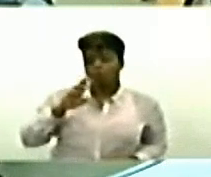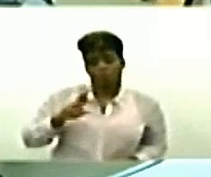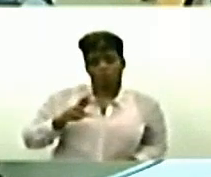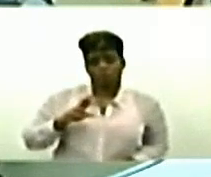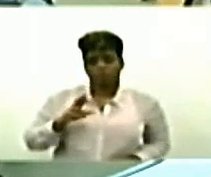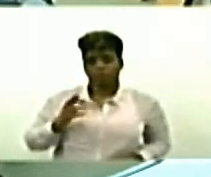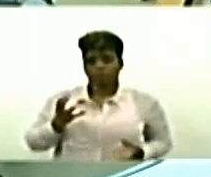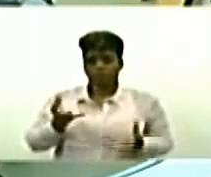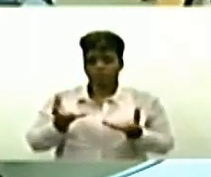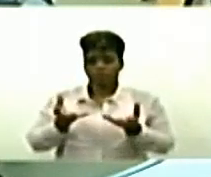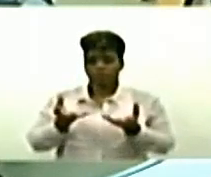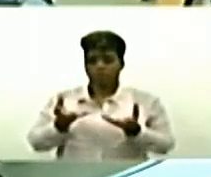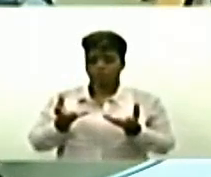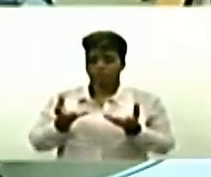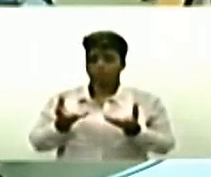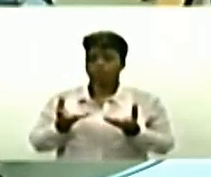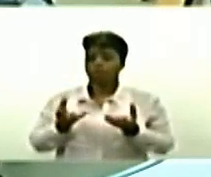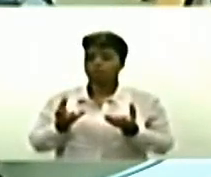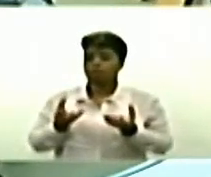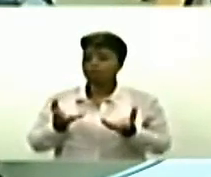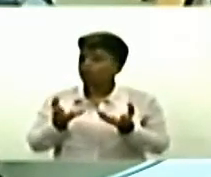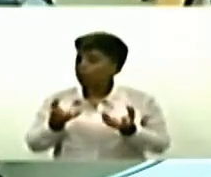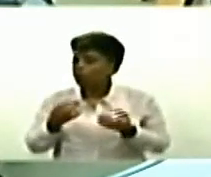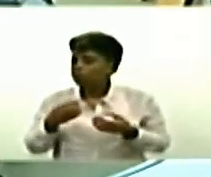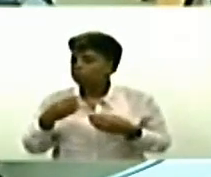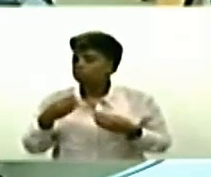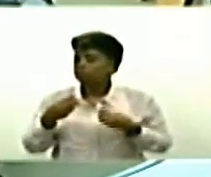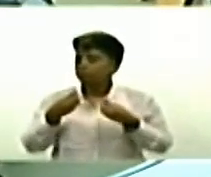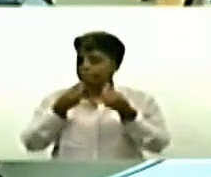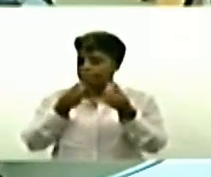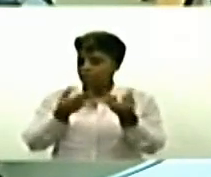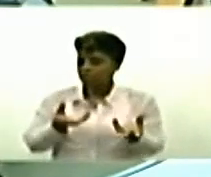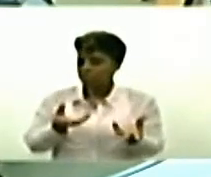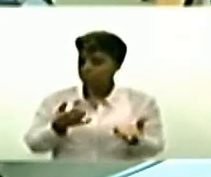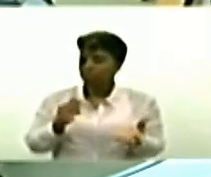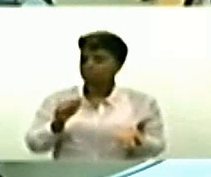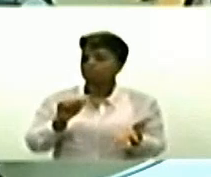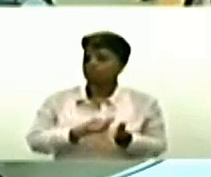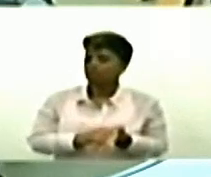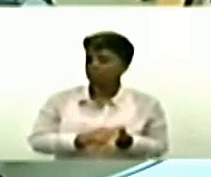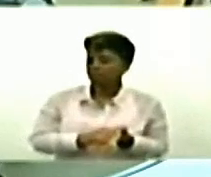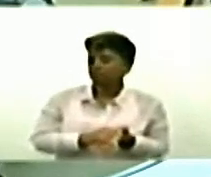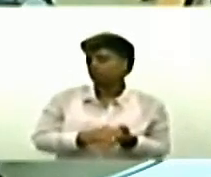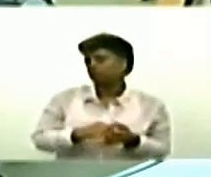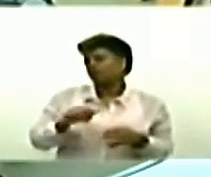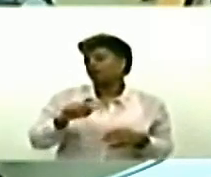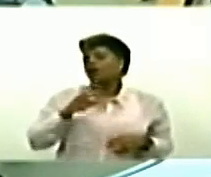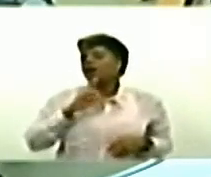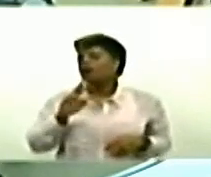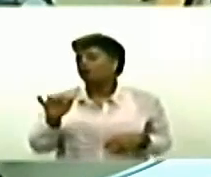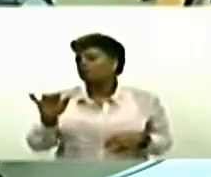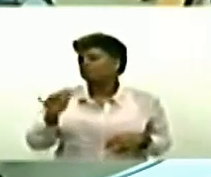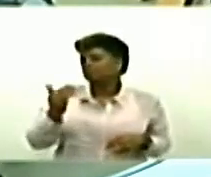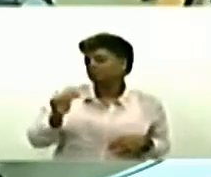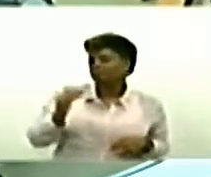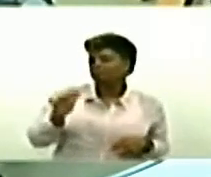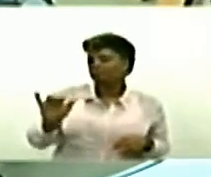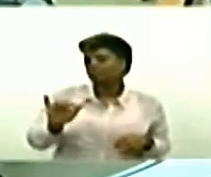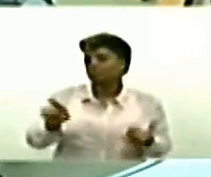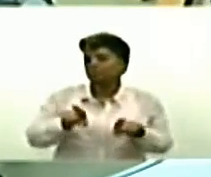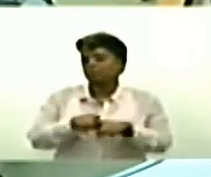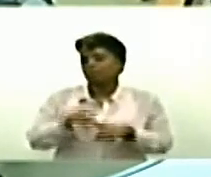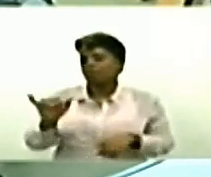send a message that they are similar in status to the police? So while they may not have